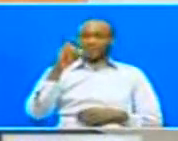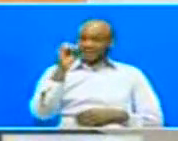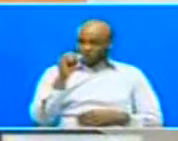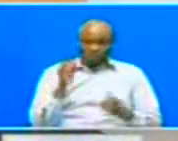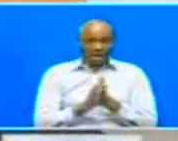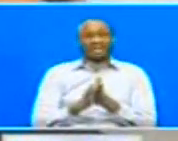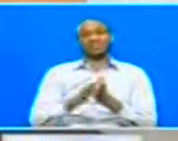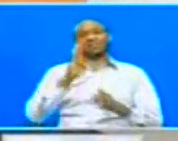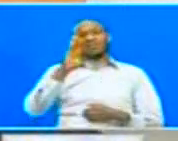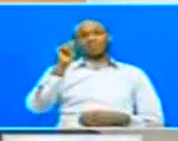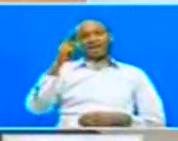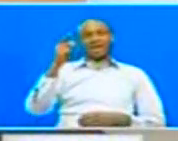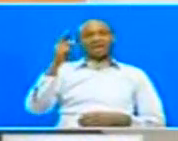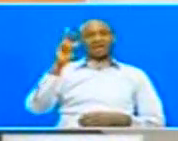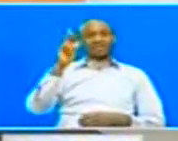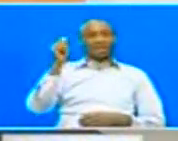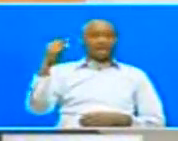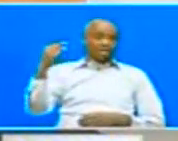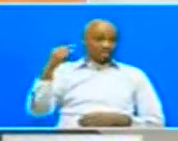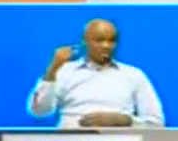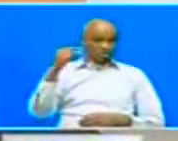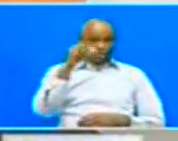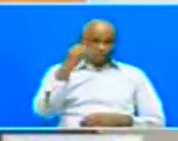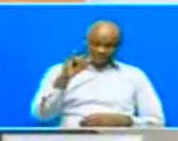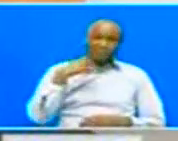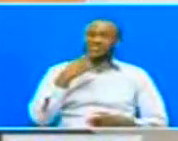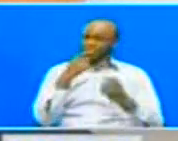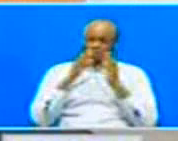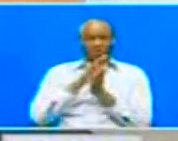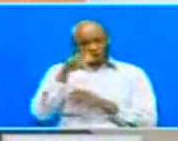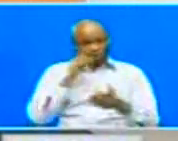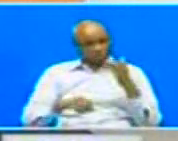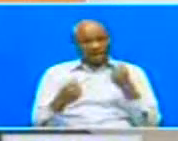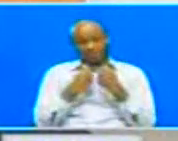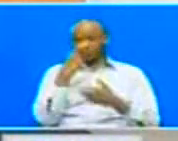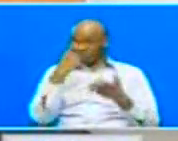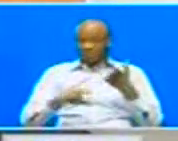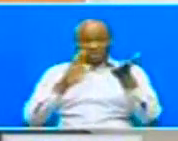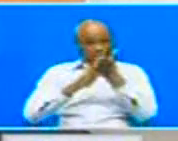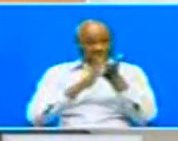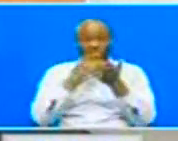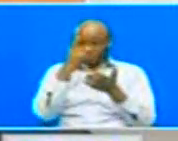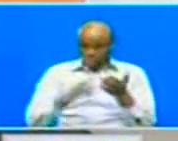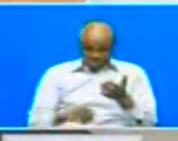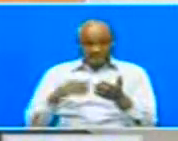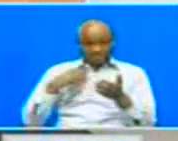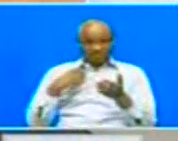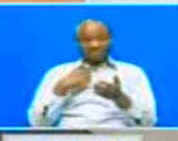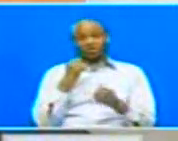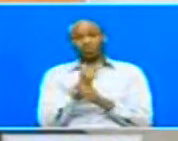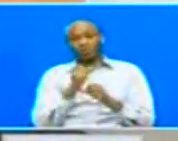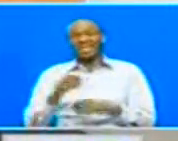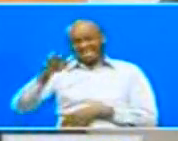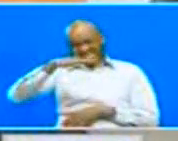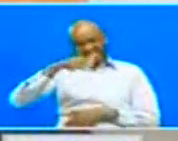in Baragoi, Kainuk, and so on. And we spoke to all of those incidences, and we made recommendations which were aimed at tightening up all